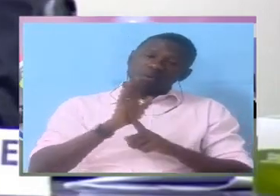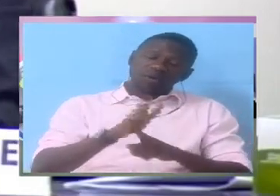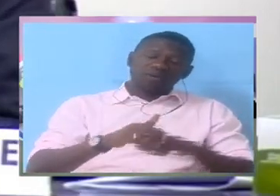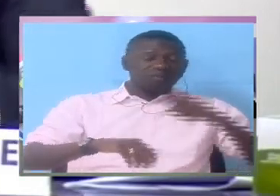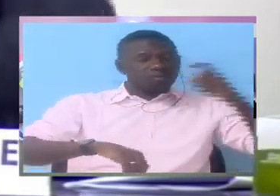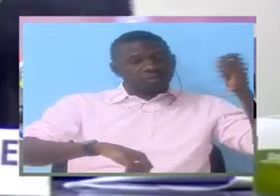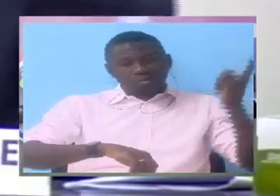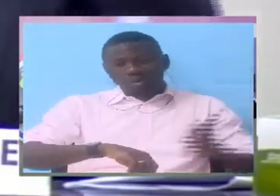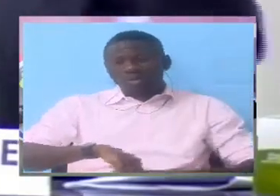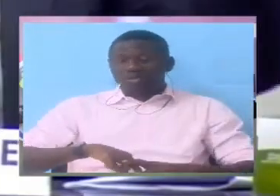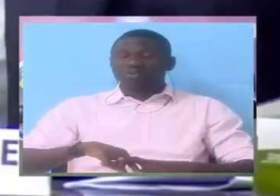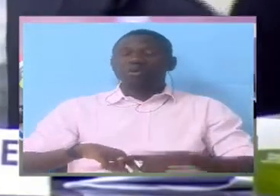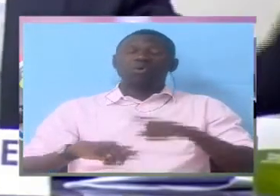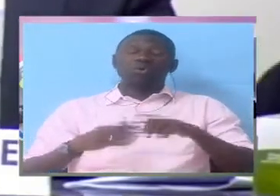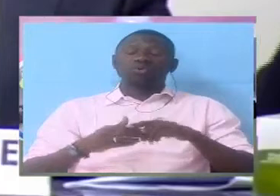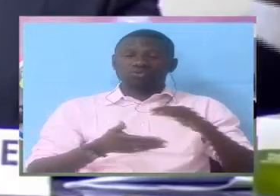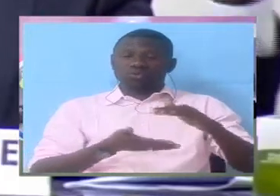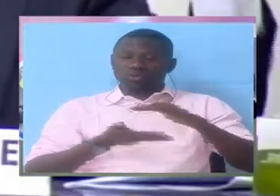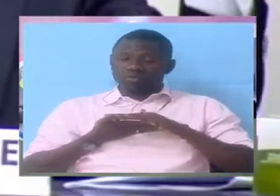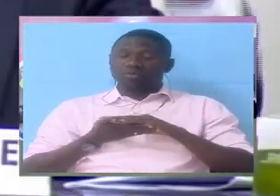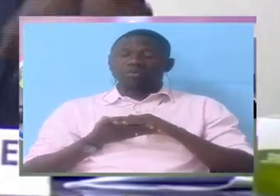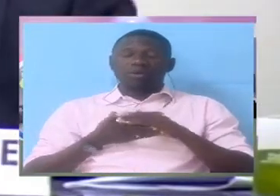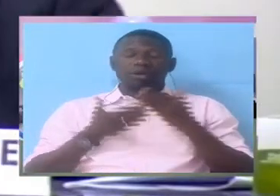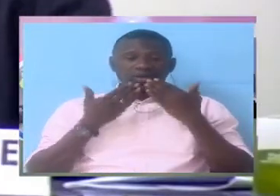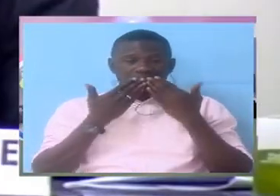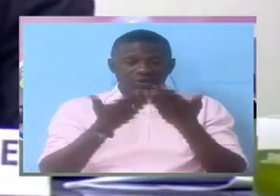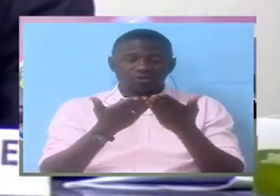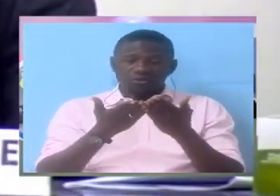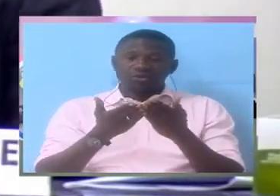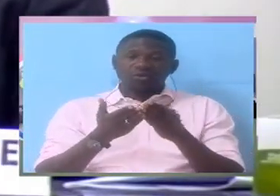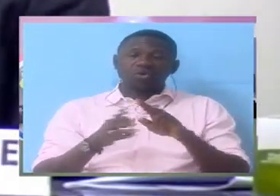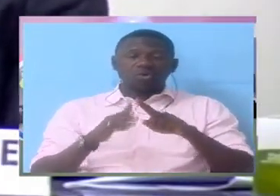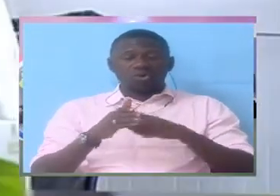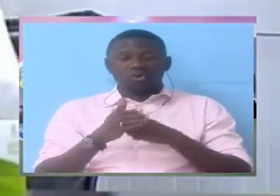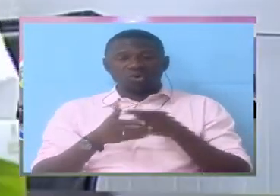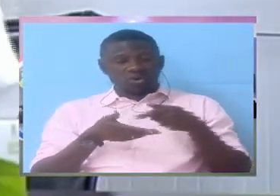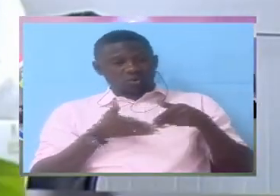obtain information or even for the gratification of the